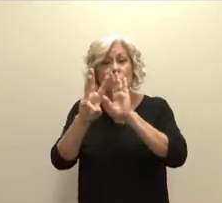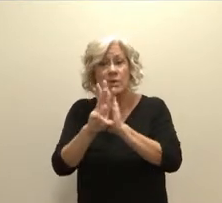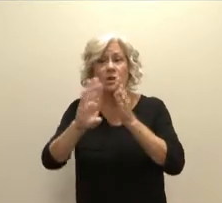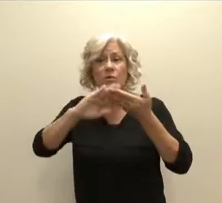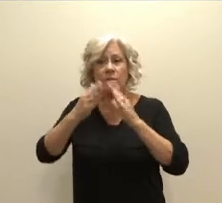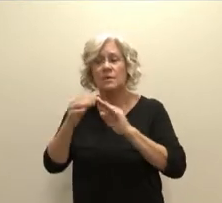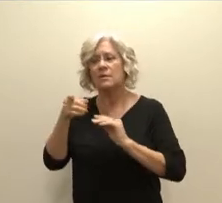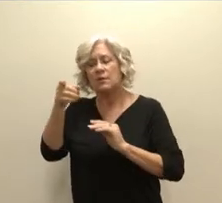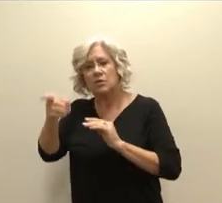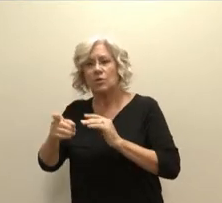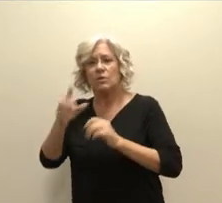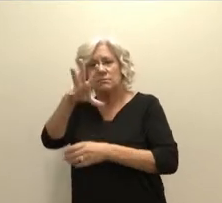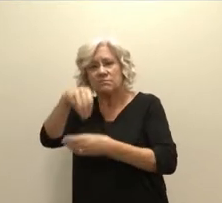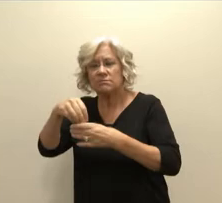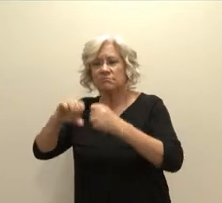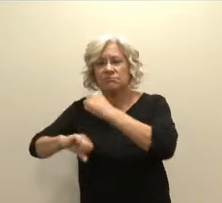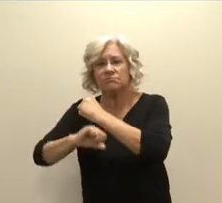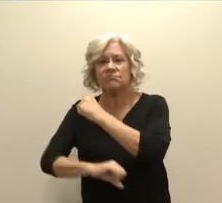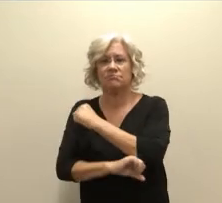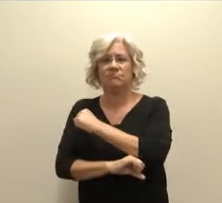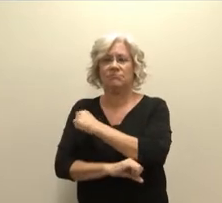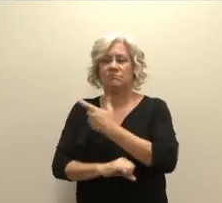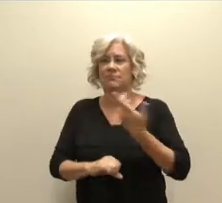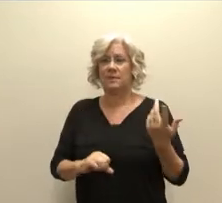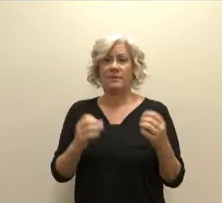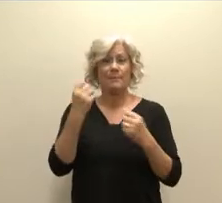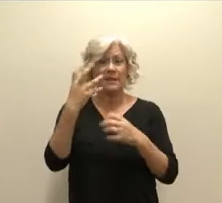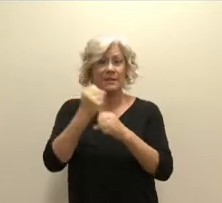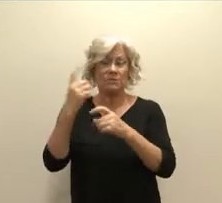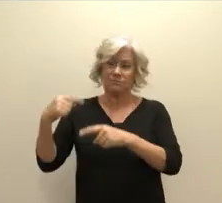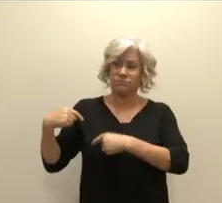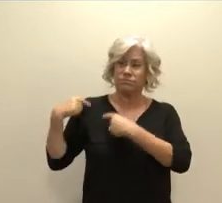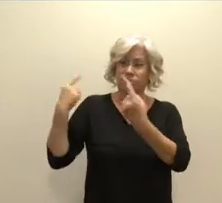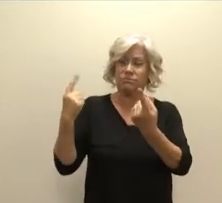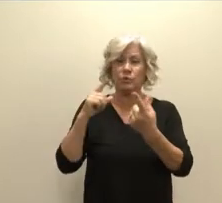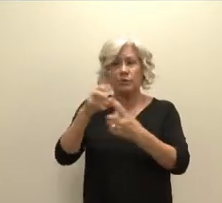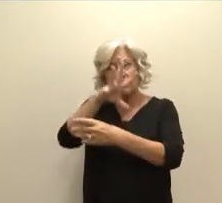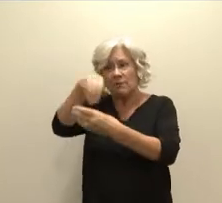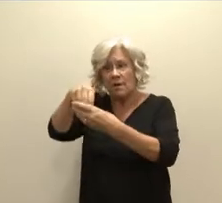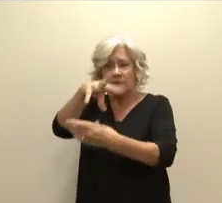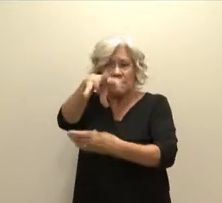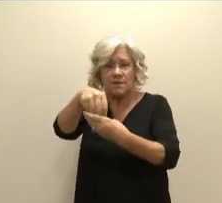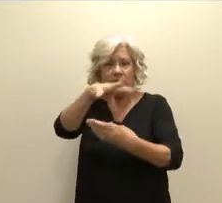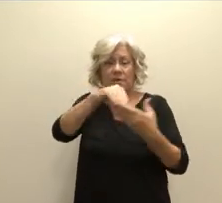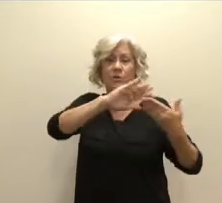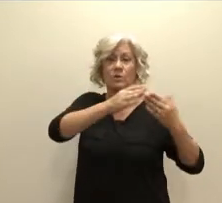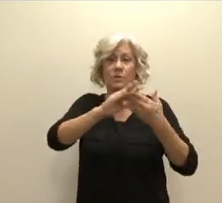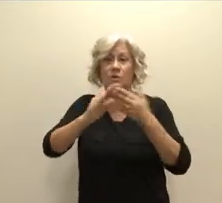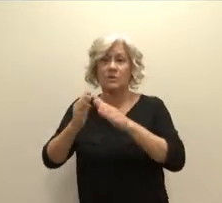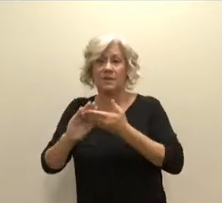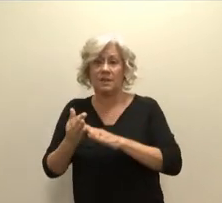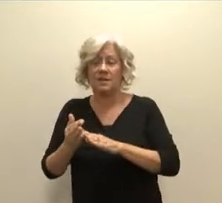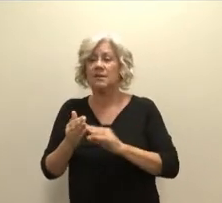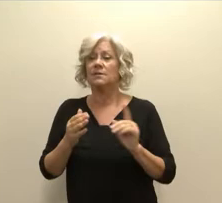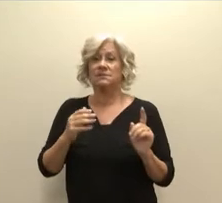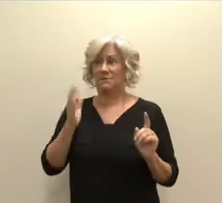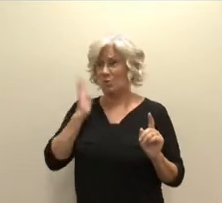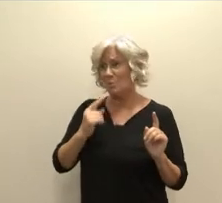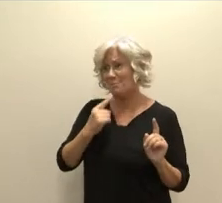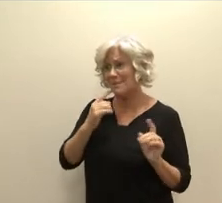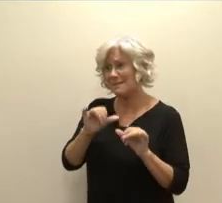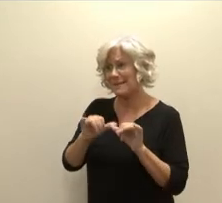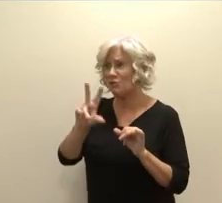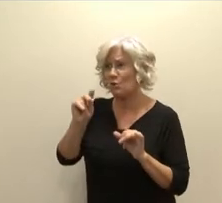You have been fully engaged in the community, and I'm not going to say we're going to miss that, because we hope you to